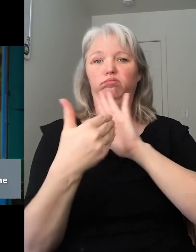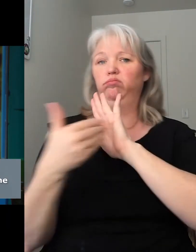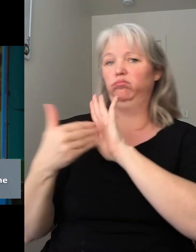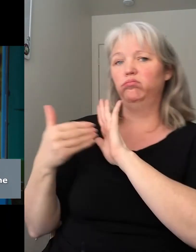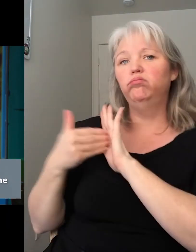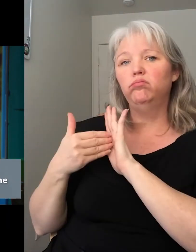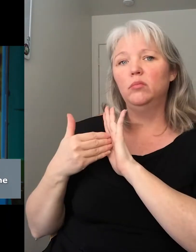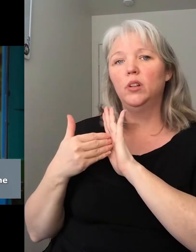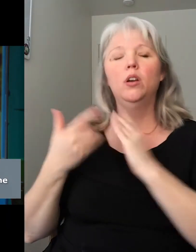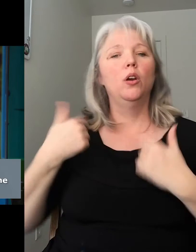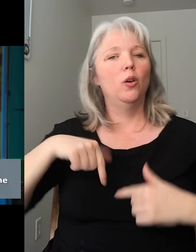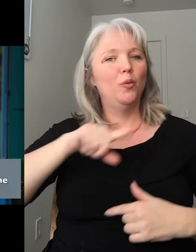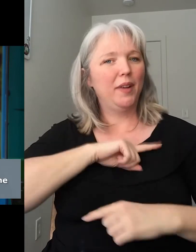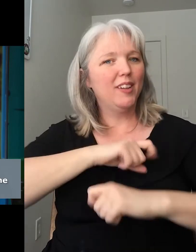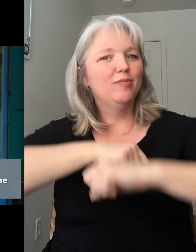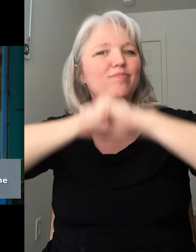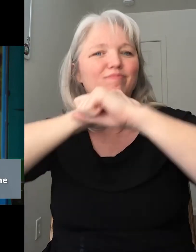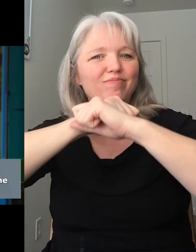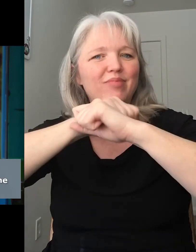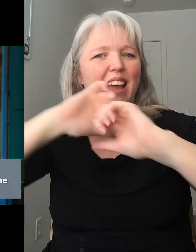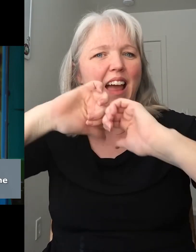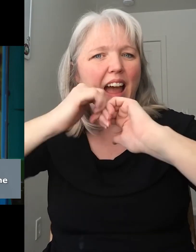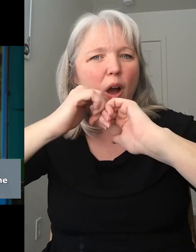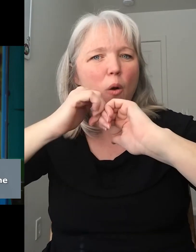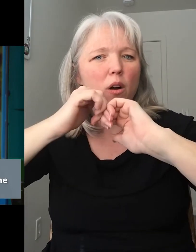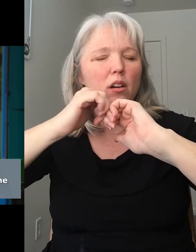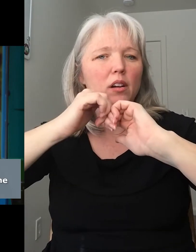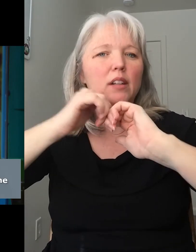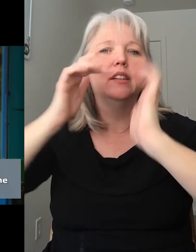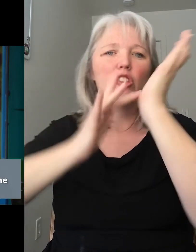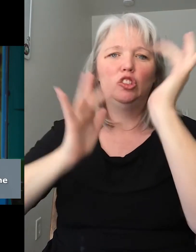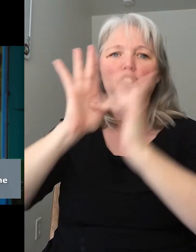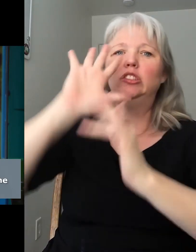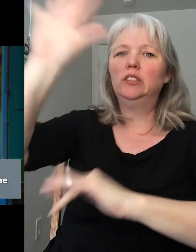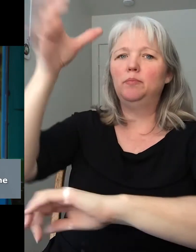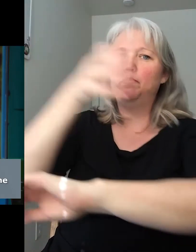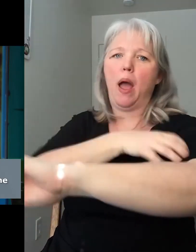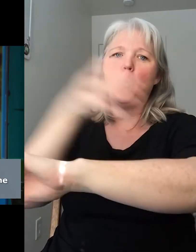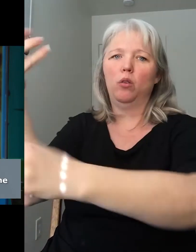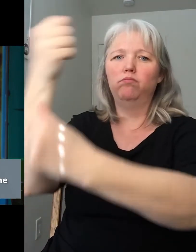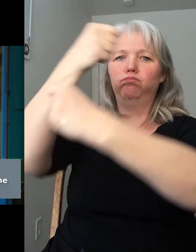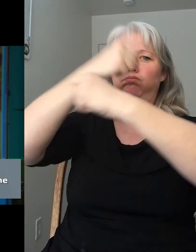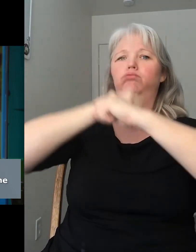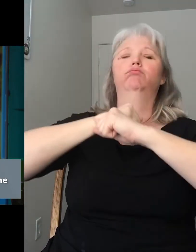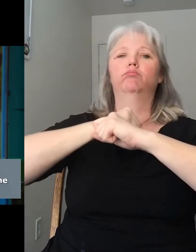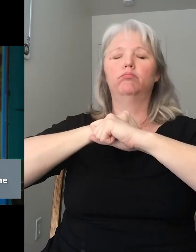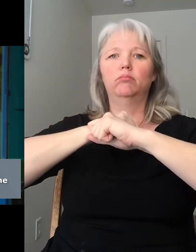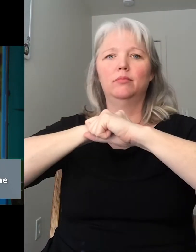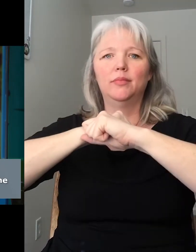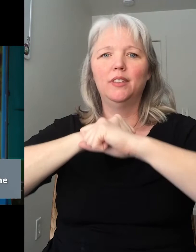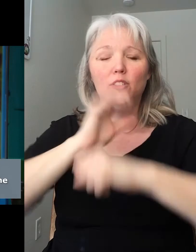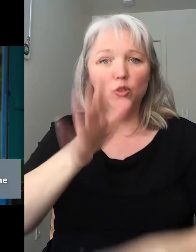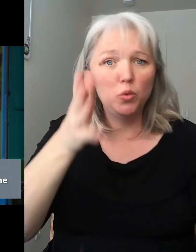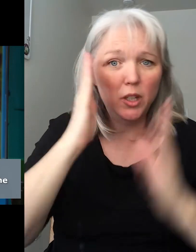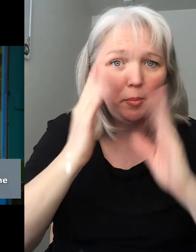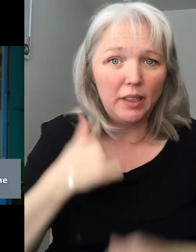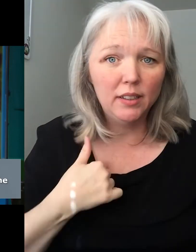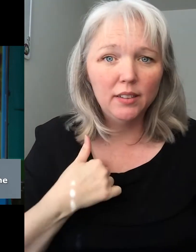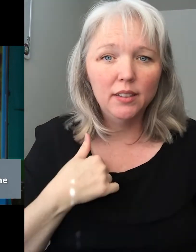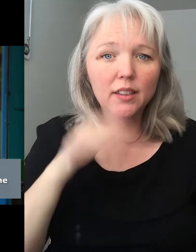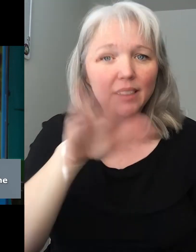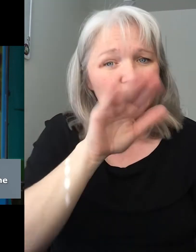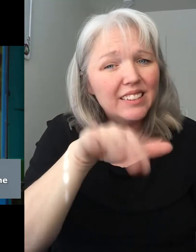us. We are safe in the power that Jesus brings. Did you hear me?